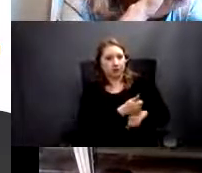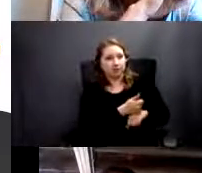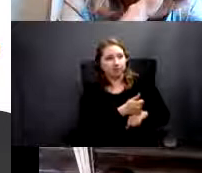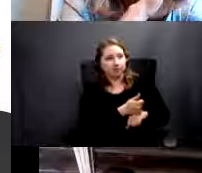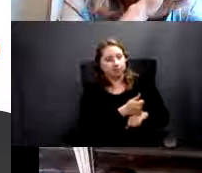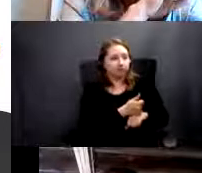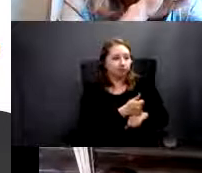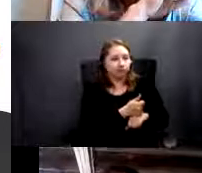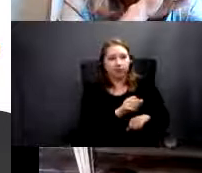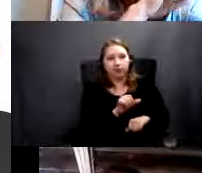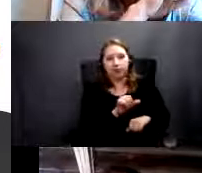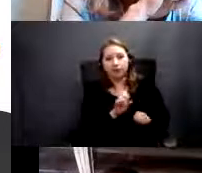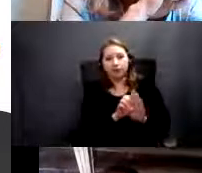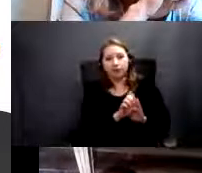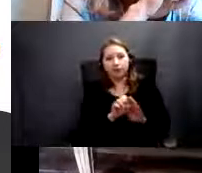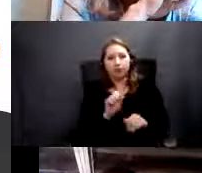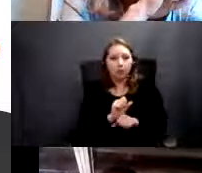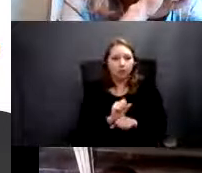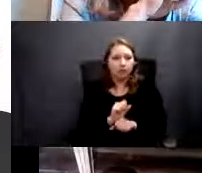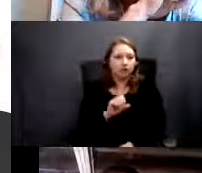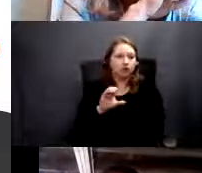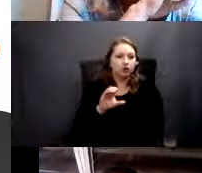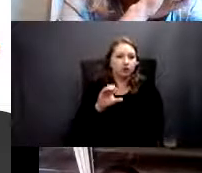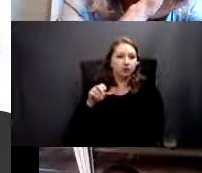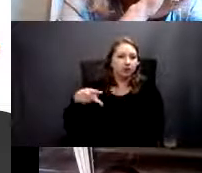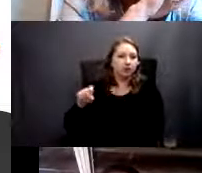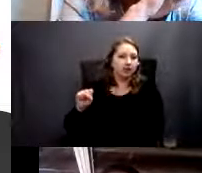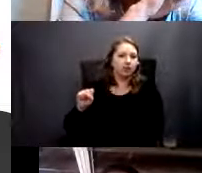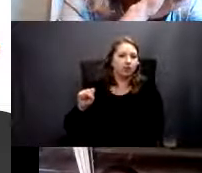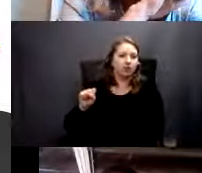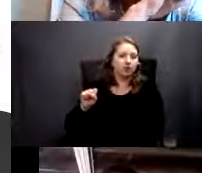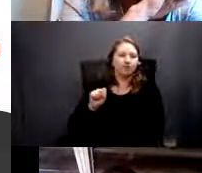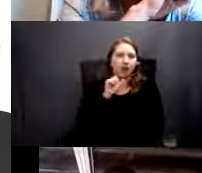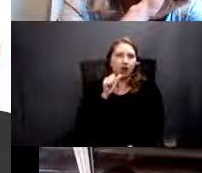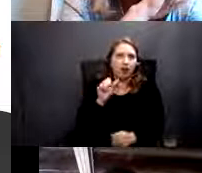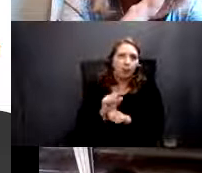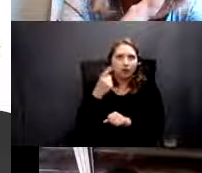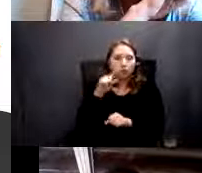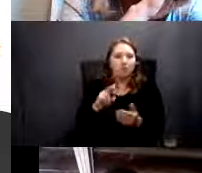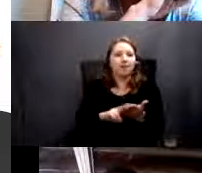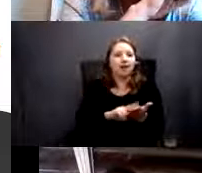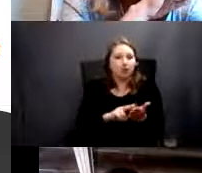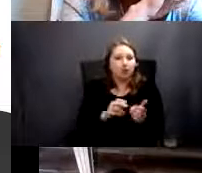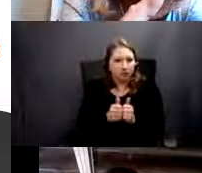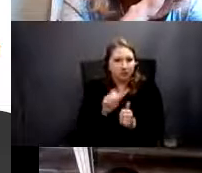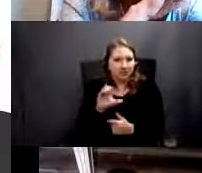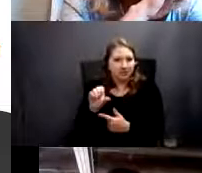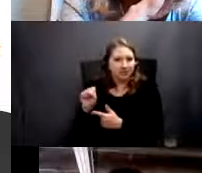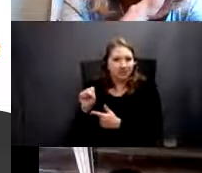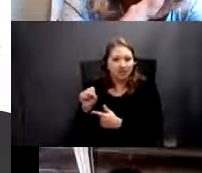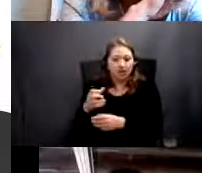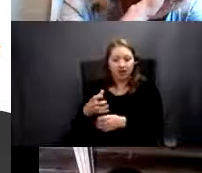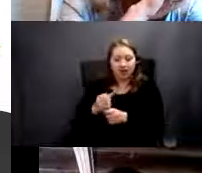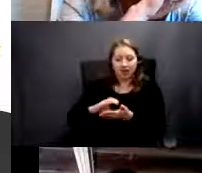for example, for CCS, well, not working for, contracting with CCS, I get a check and it does not take out